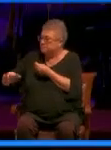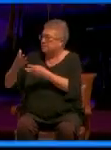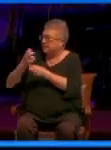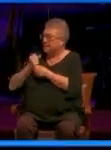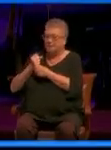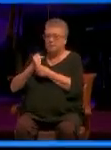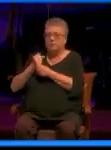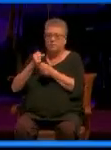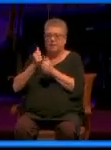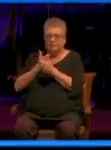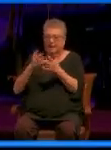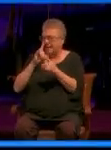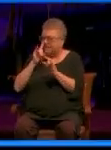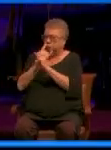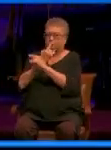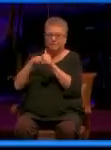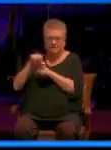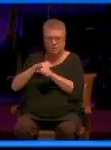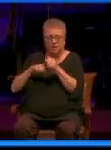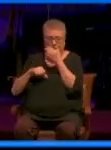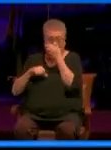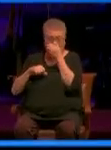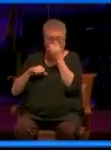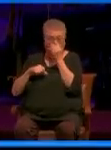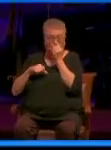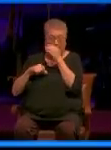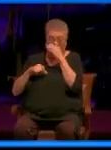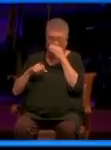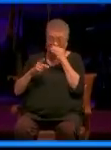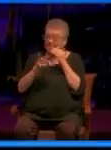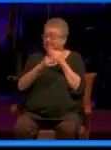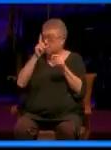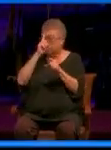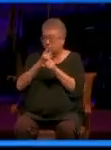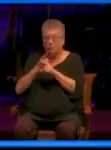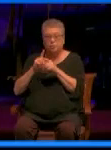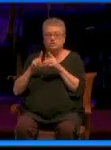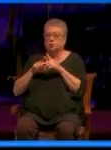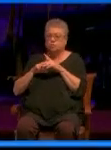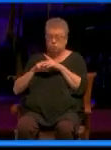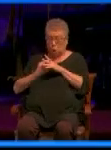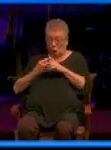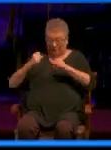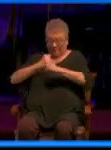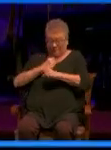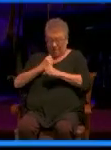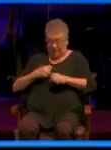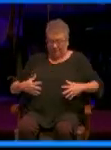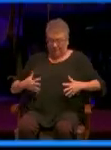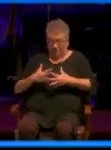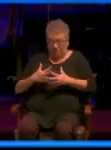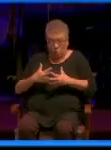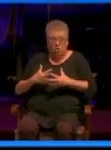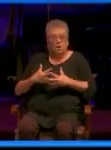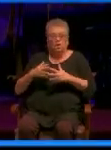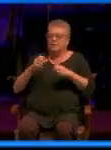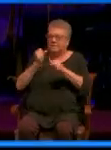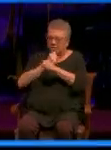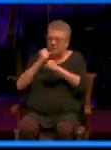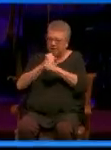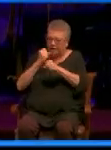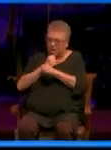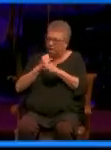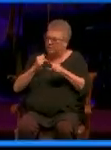birthright? And they trick one another. These two brothers have been at it since before they came into the physical world. They